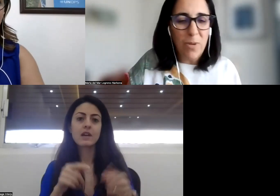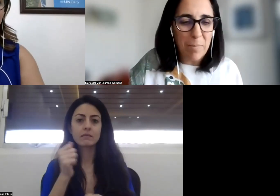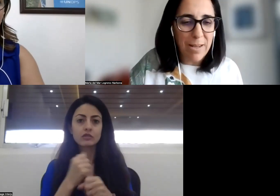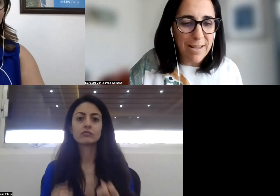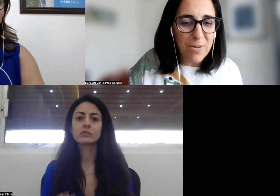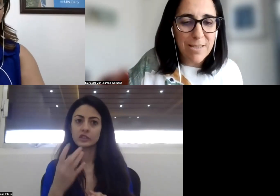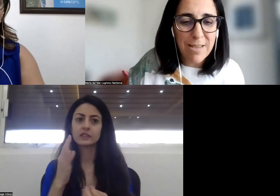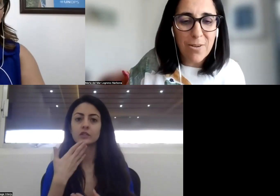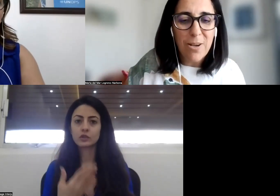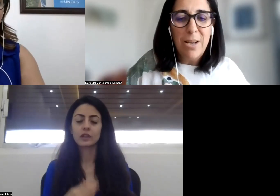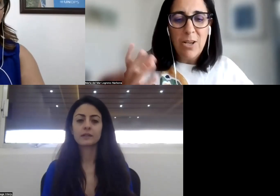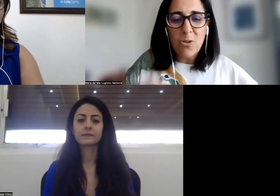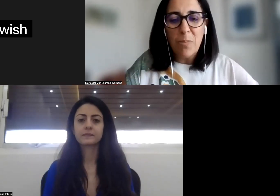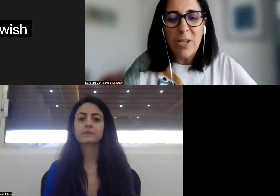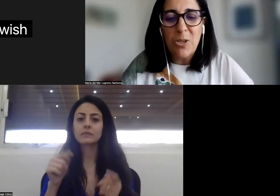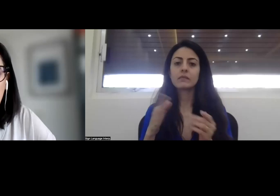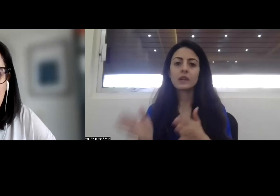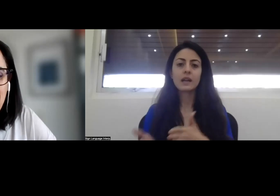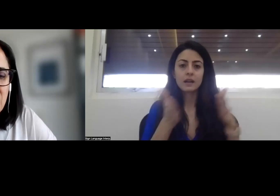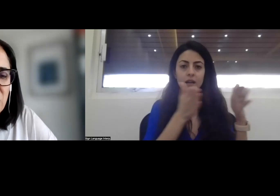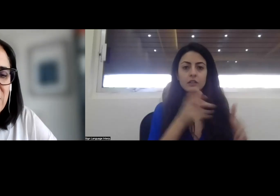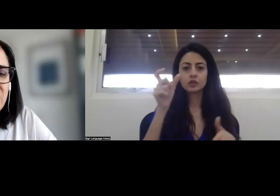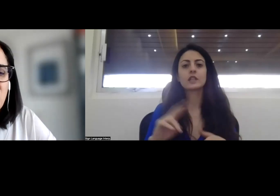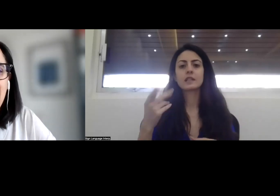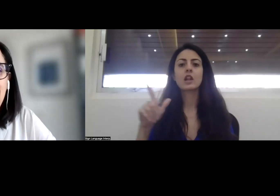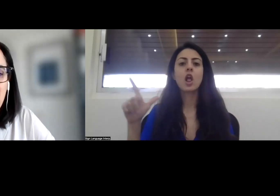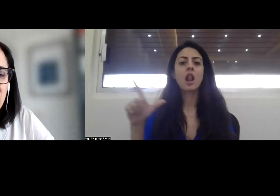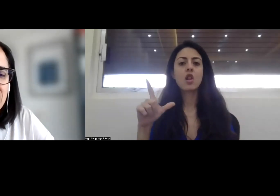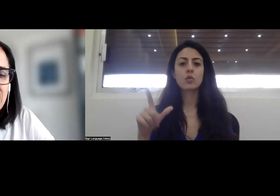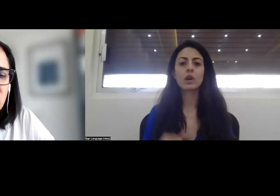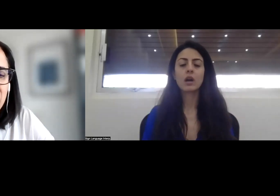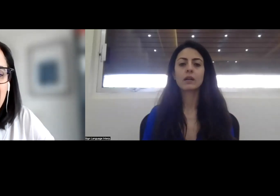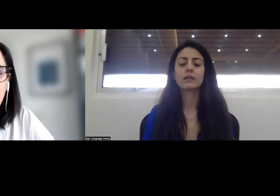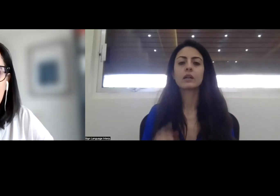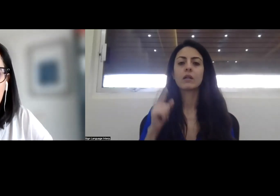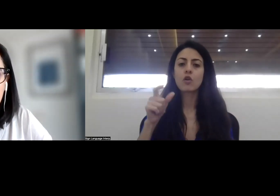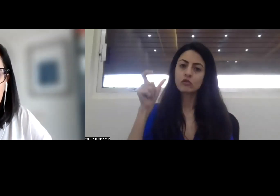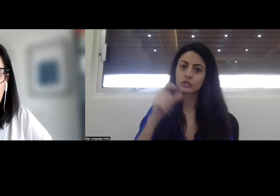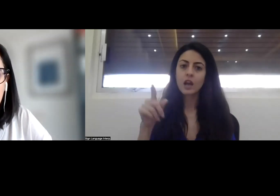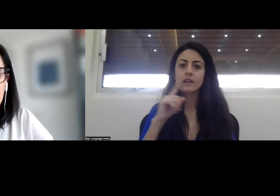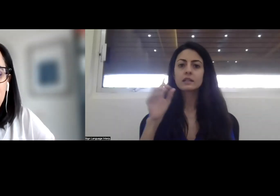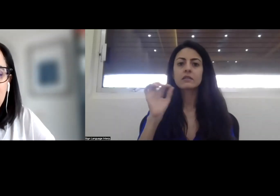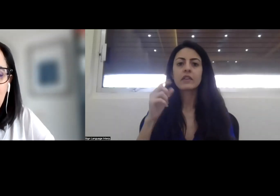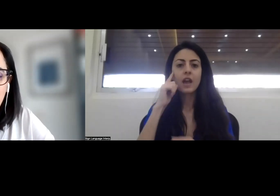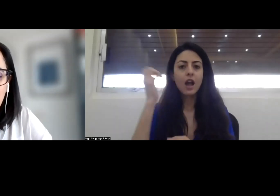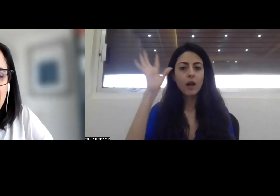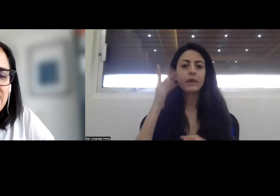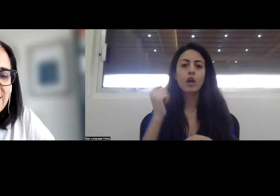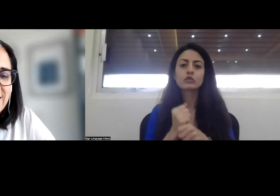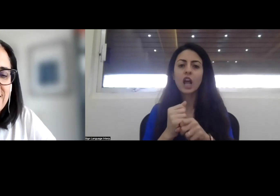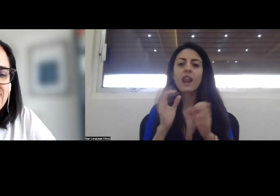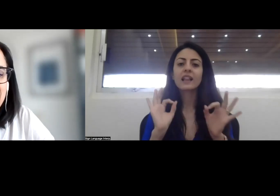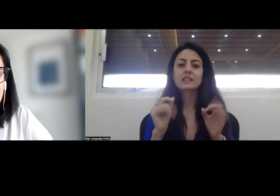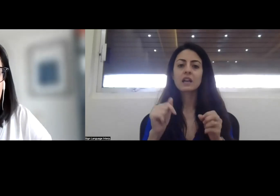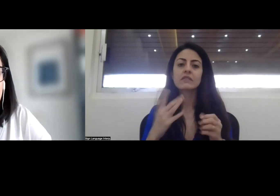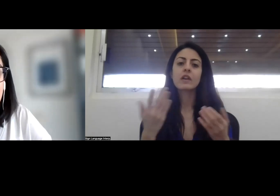to Luca Pellerano. He's a senior social protection specialist for the International Labour Organization in the Arab States region. He has provided